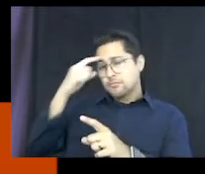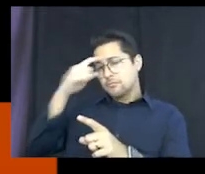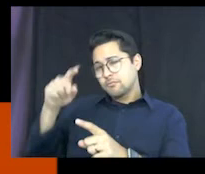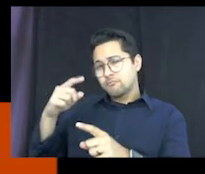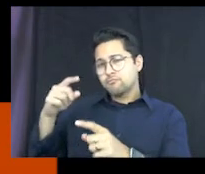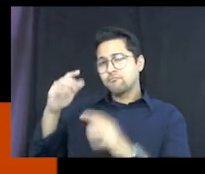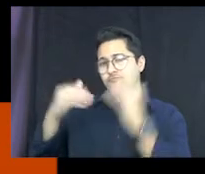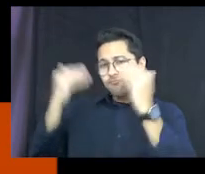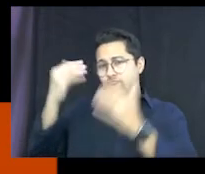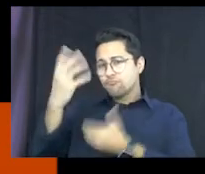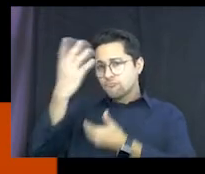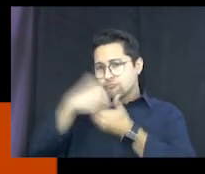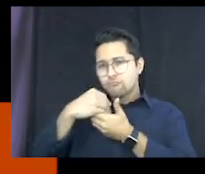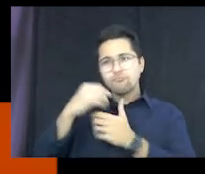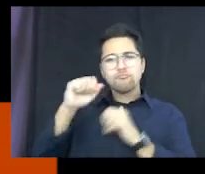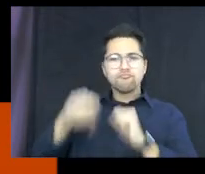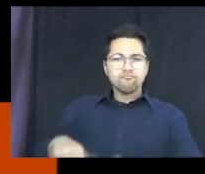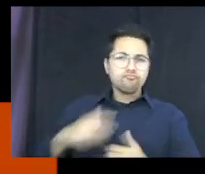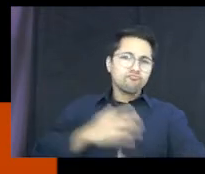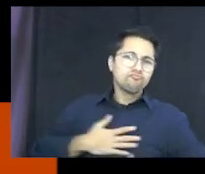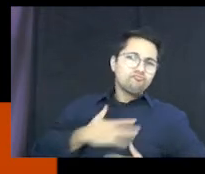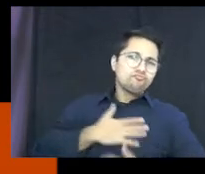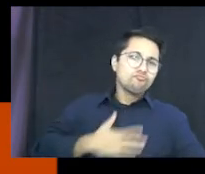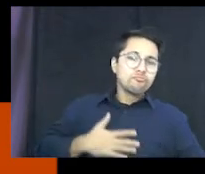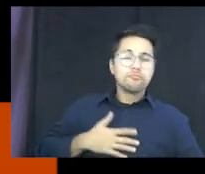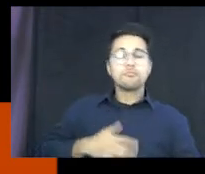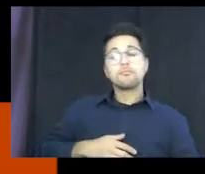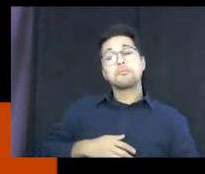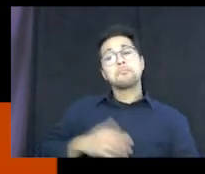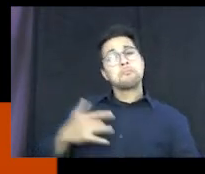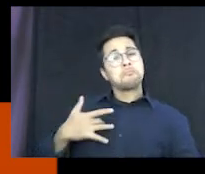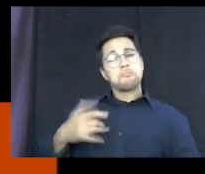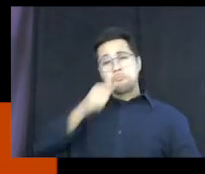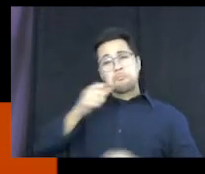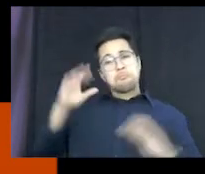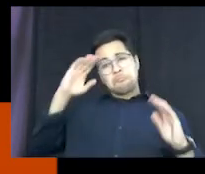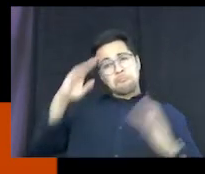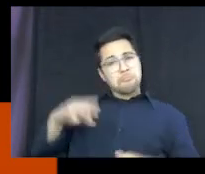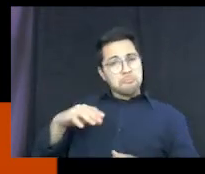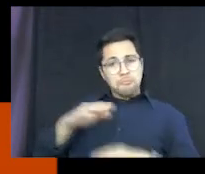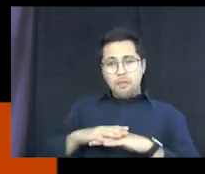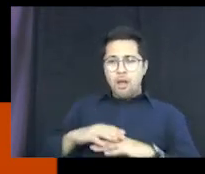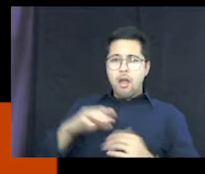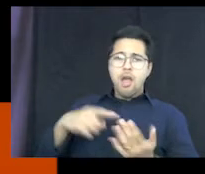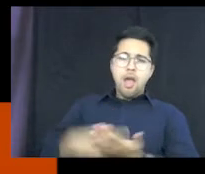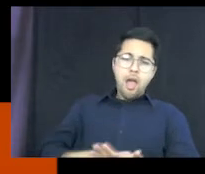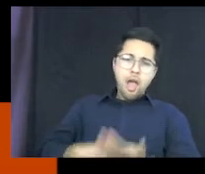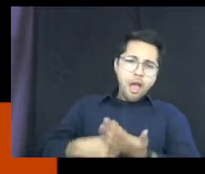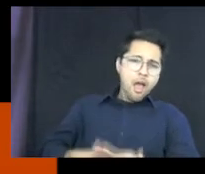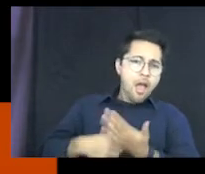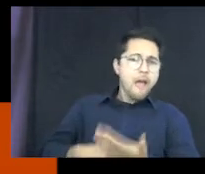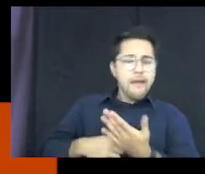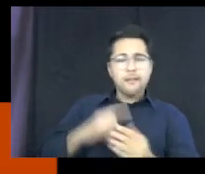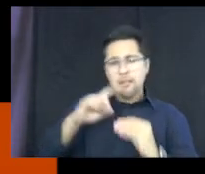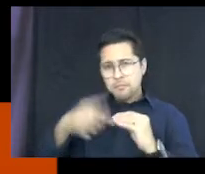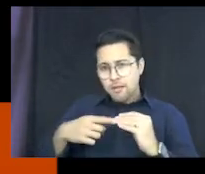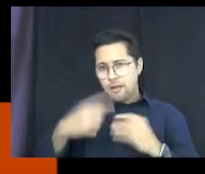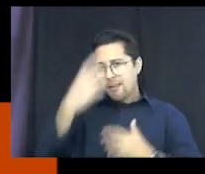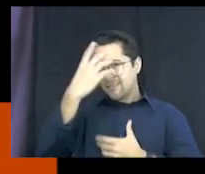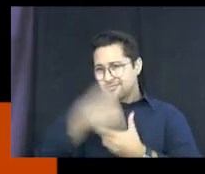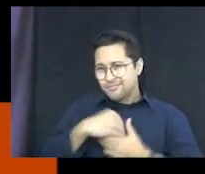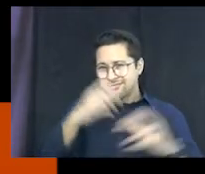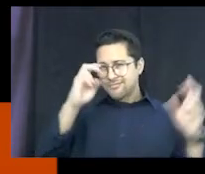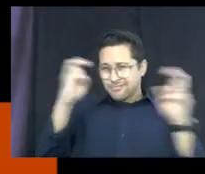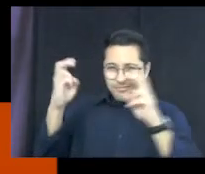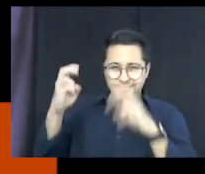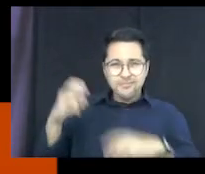autistic adults to enjoy themselves, they tend not to focus on having discussions regarding autistic issues